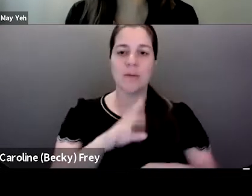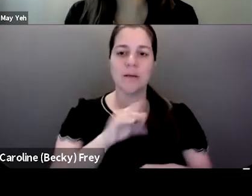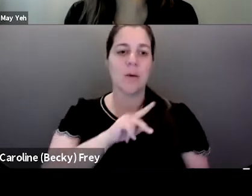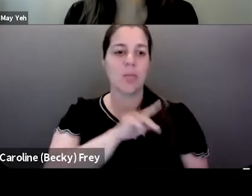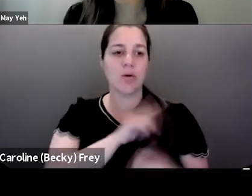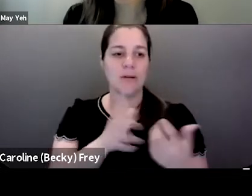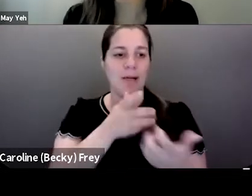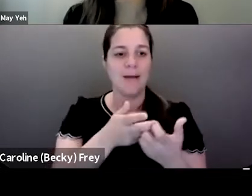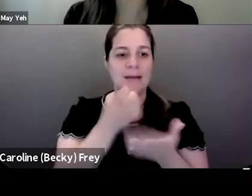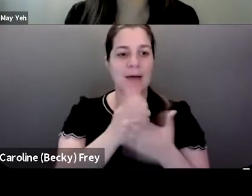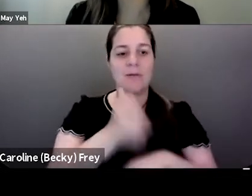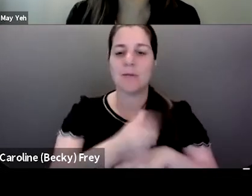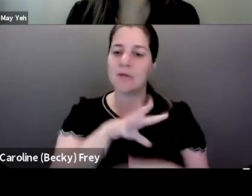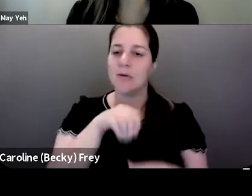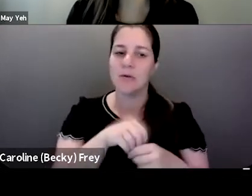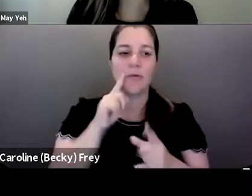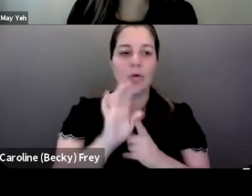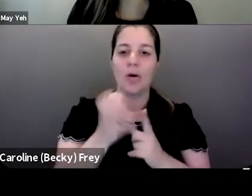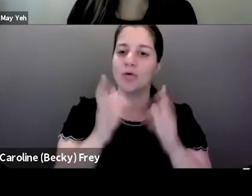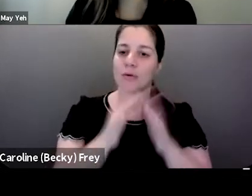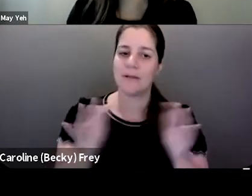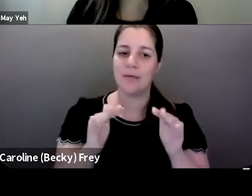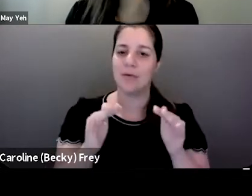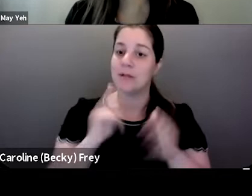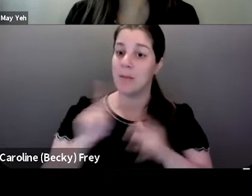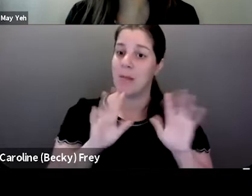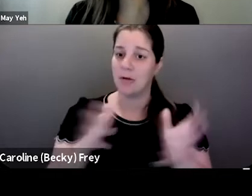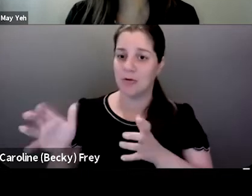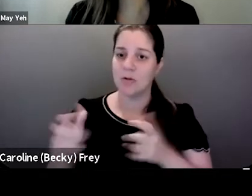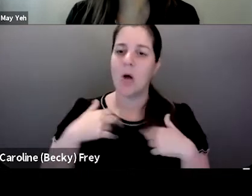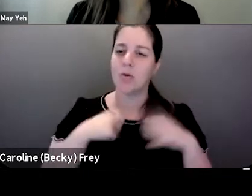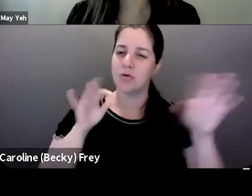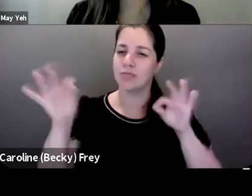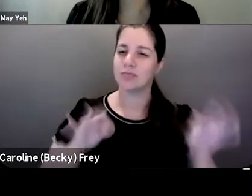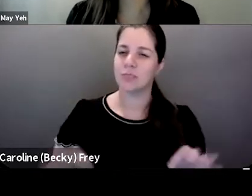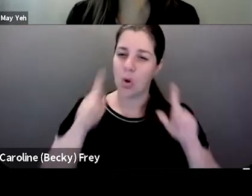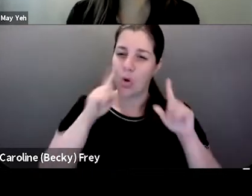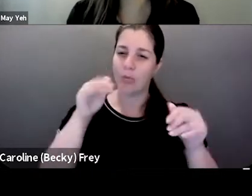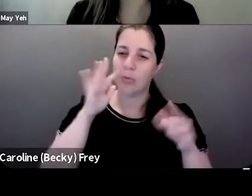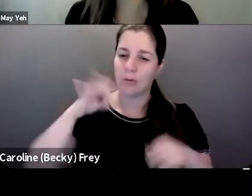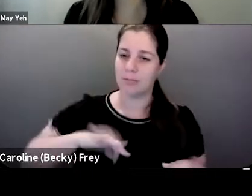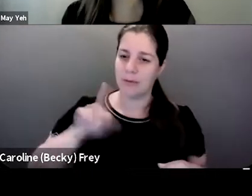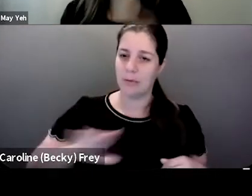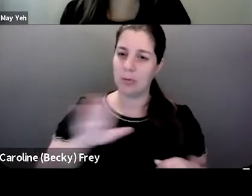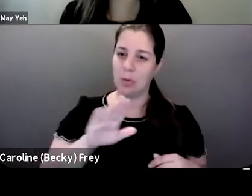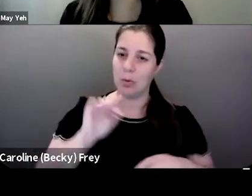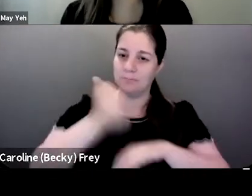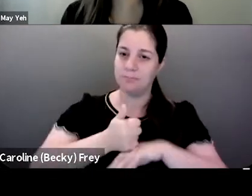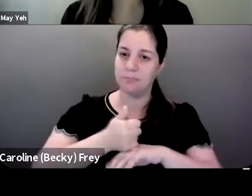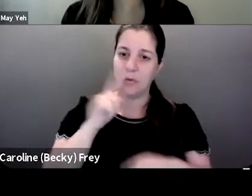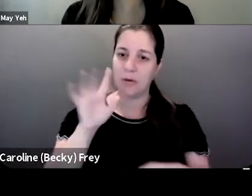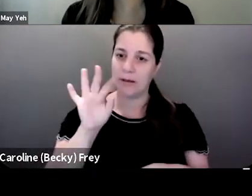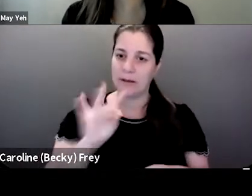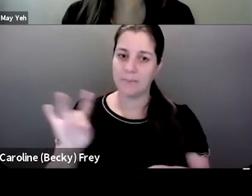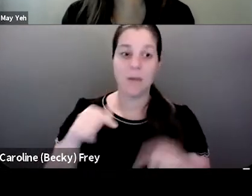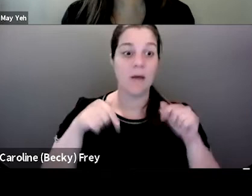may provide some considerations as planning for 988 moves forward. The framework I'll be presenting is called the person approach, and you can go to the next slide.